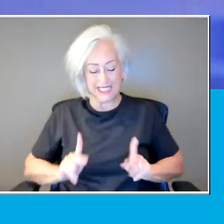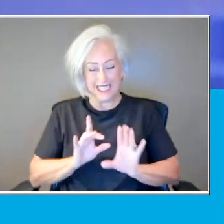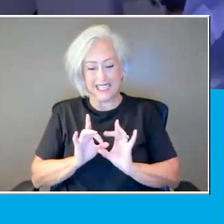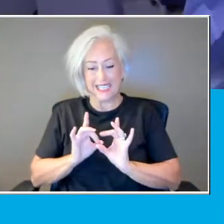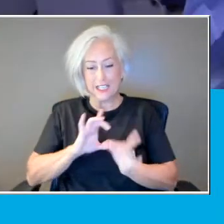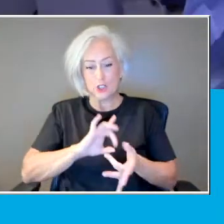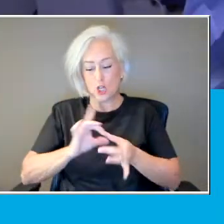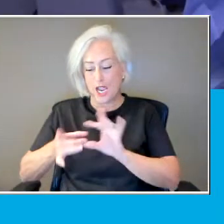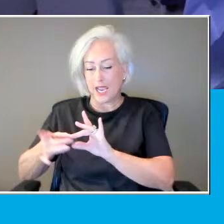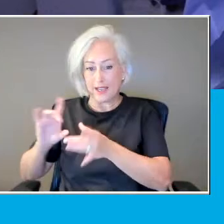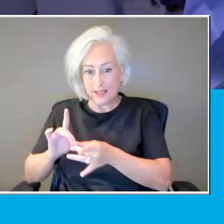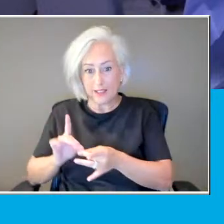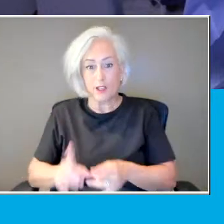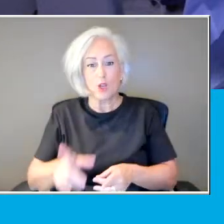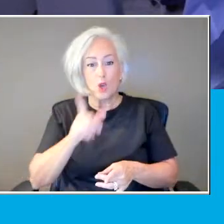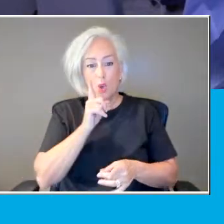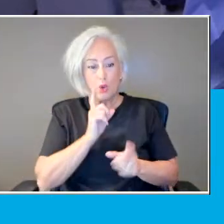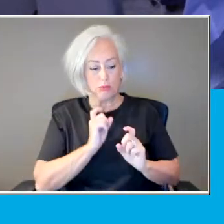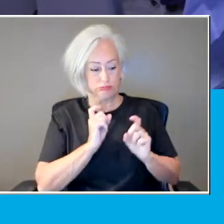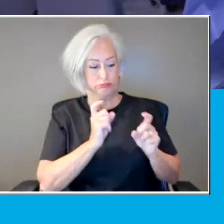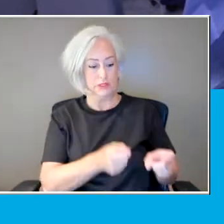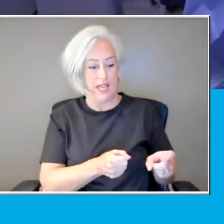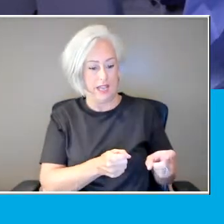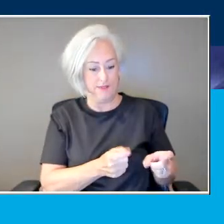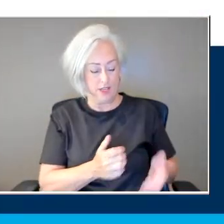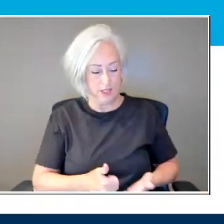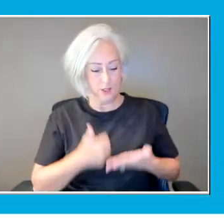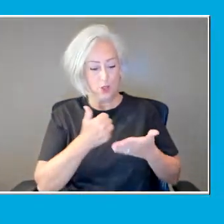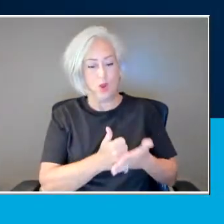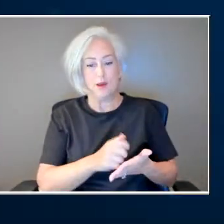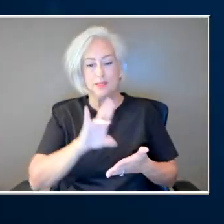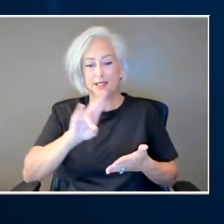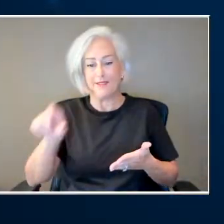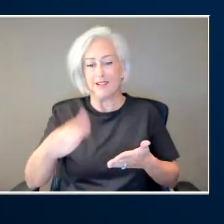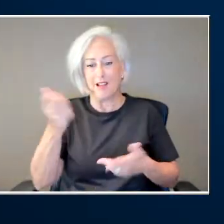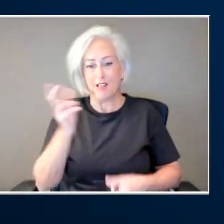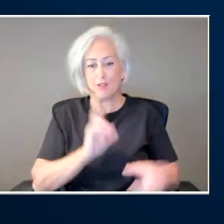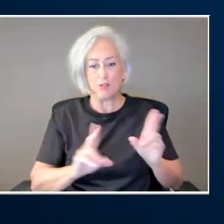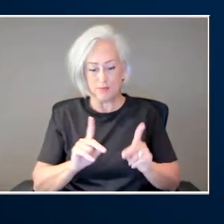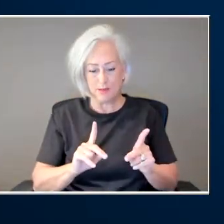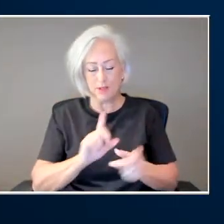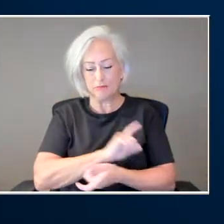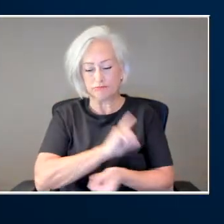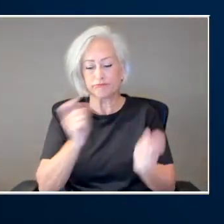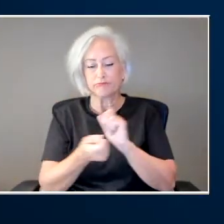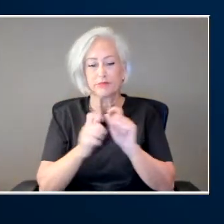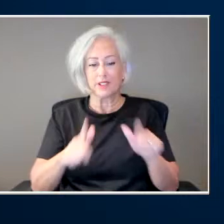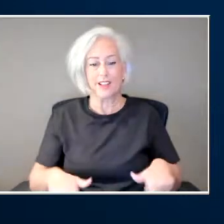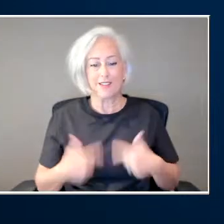who brought 7 others together to create a life-saving chain. Monday at 8.